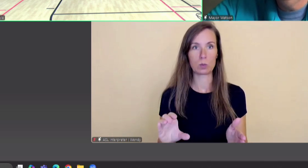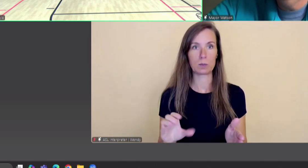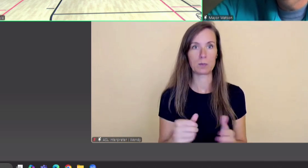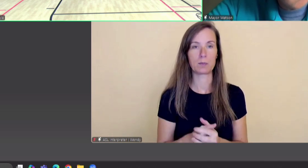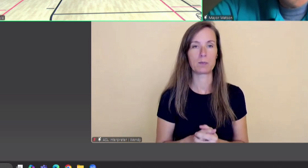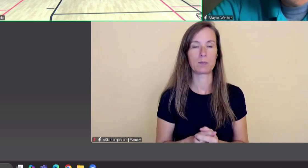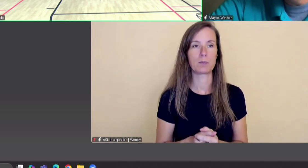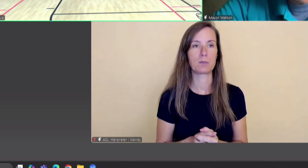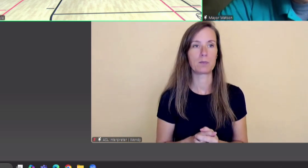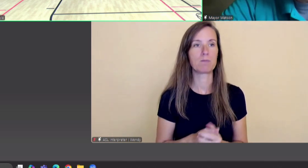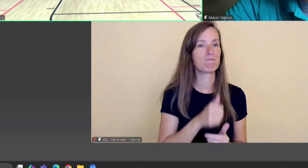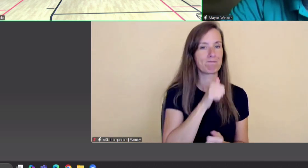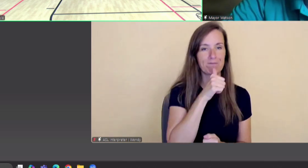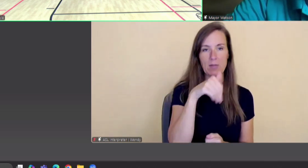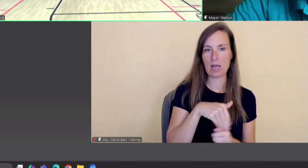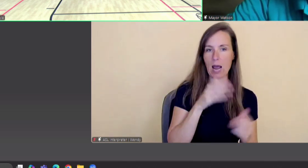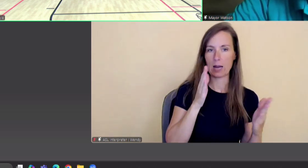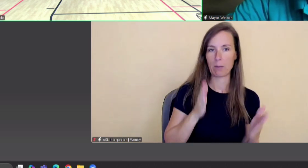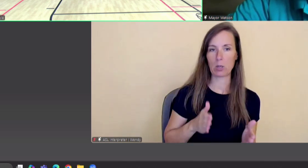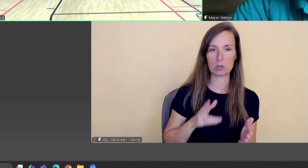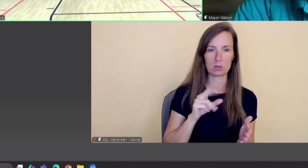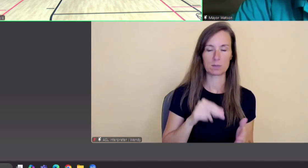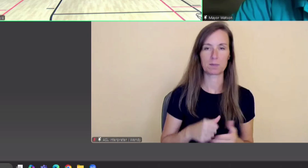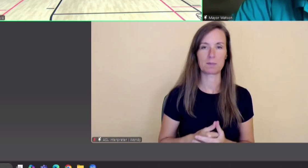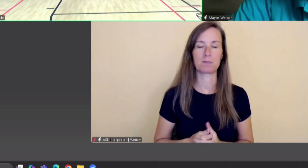Not in person.